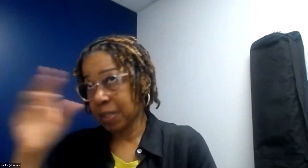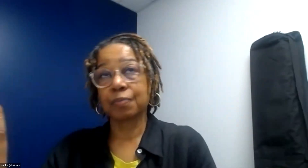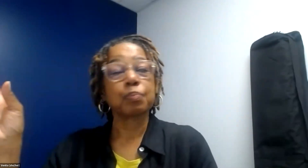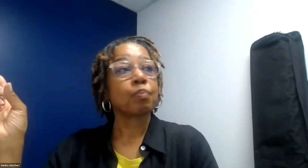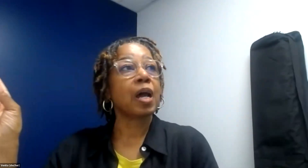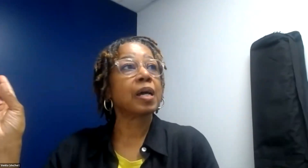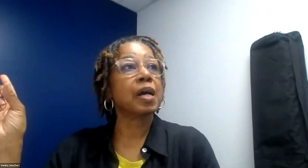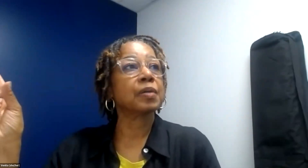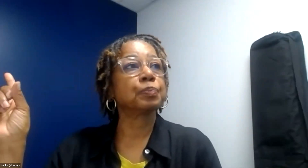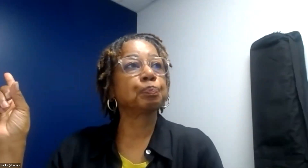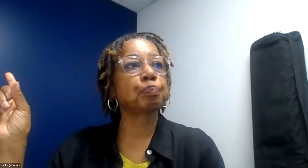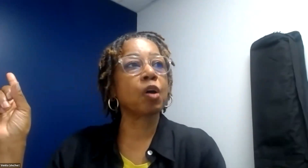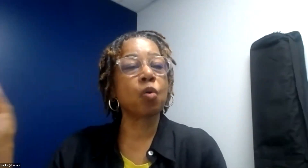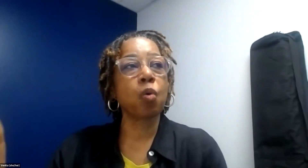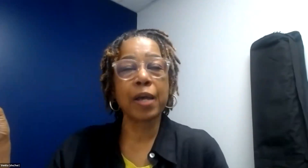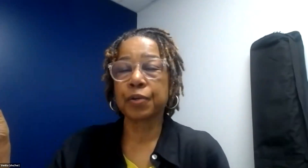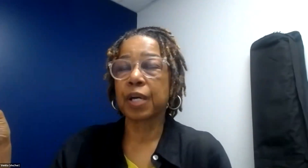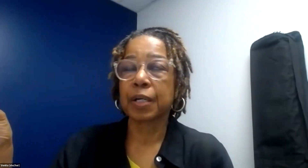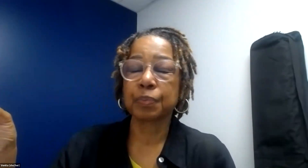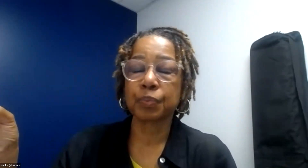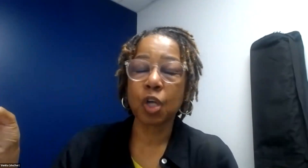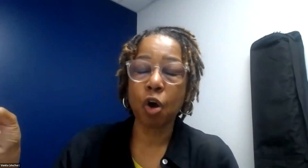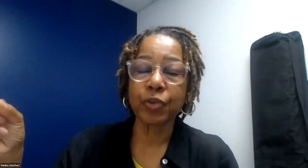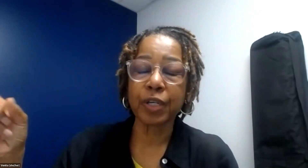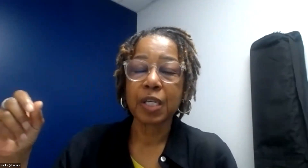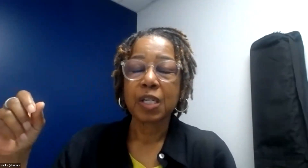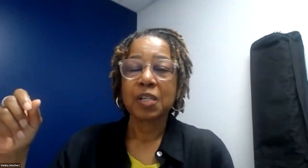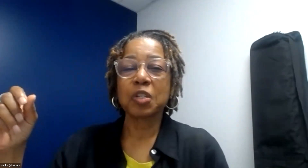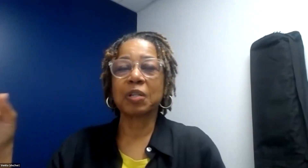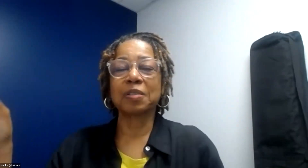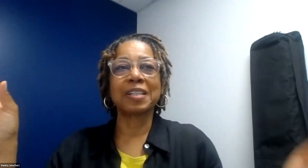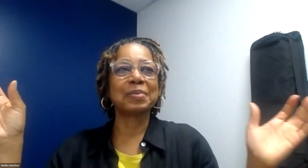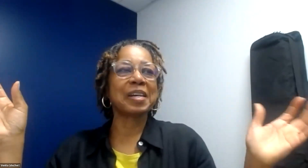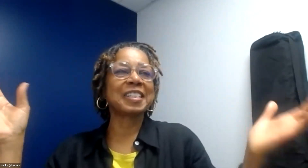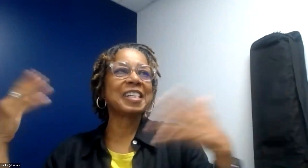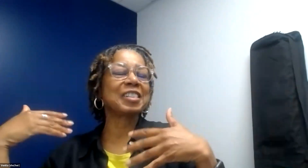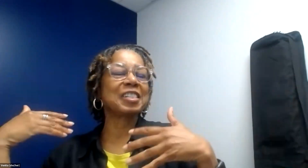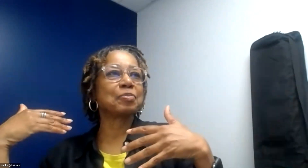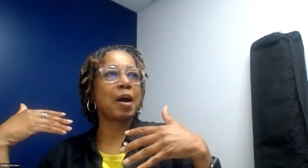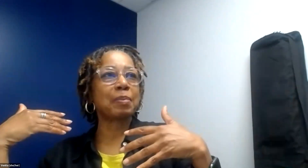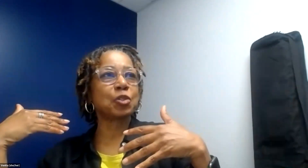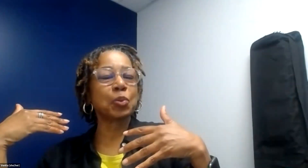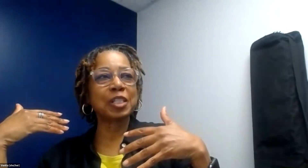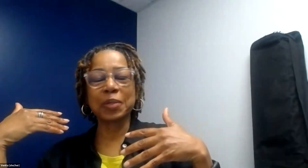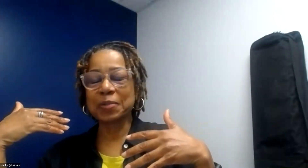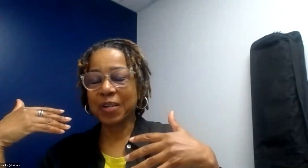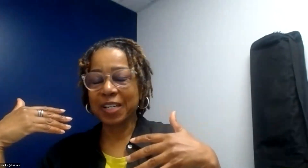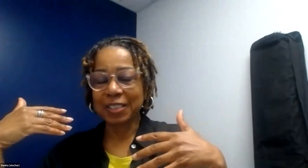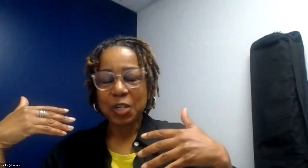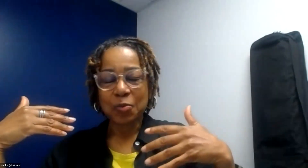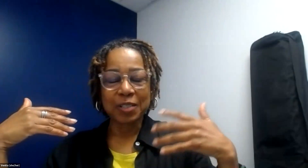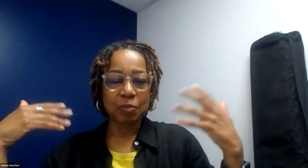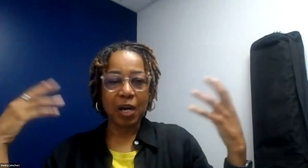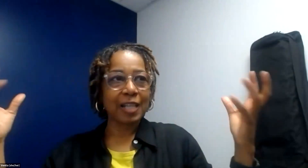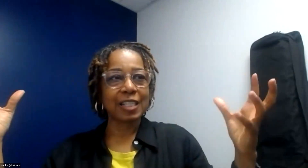I caught HIV, I acquired COVID at the end of probably